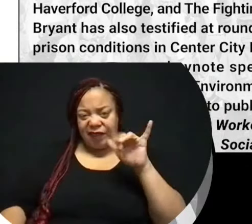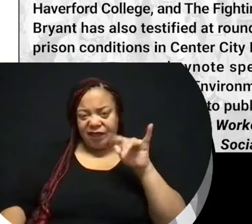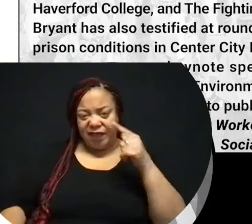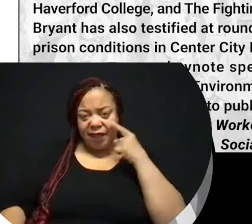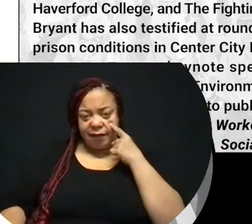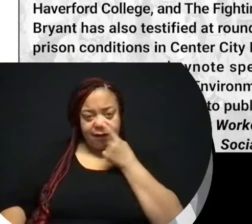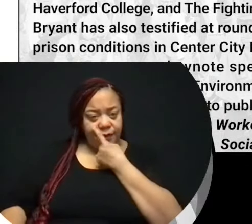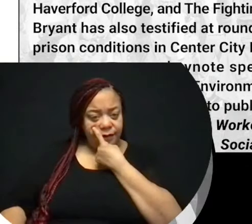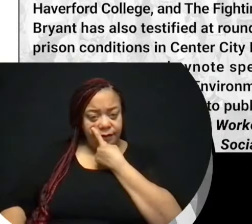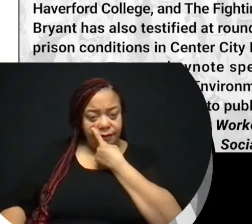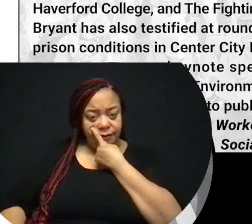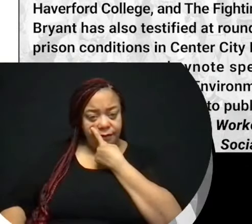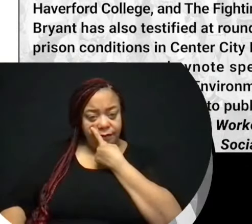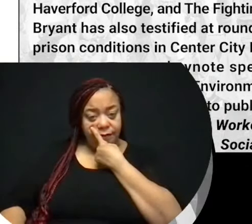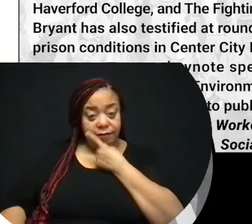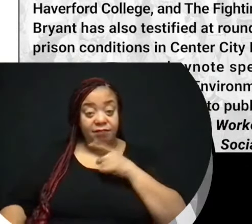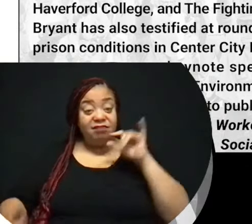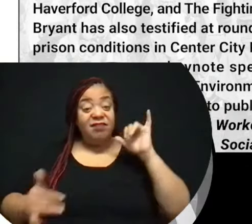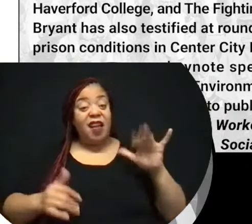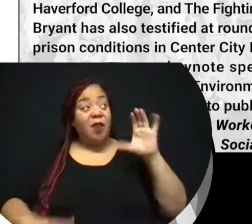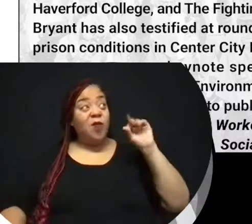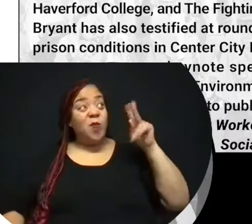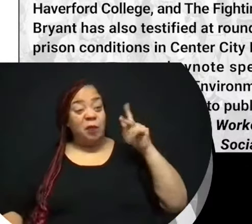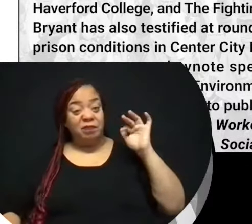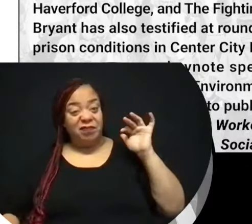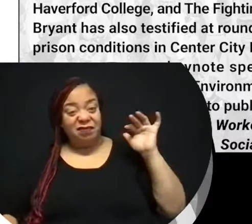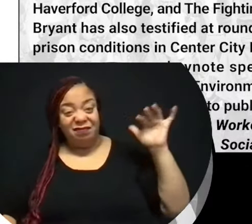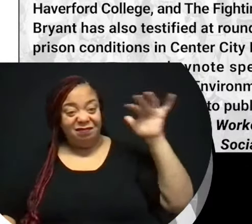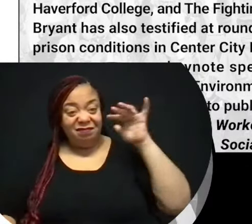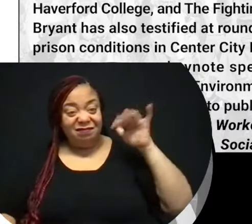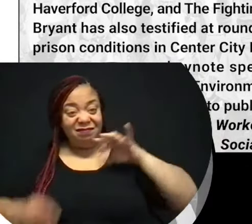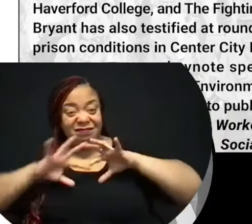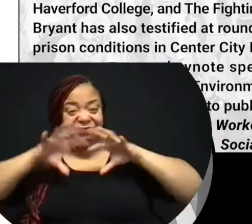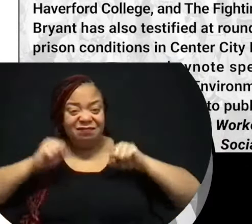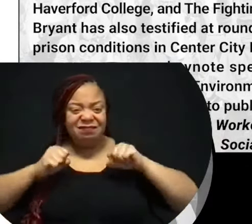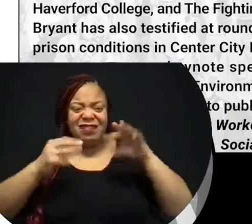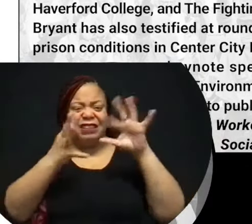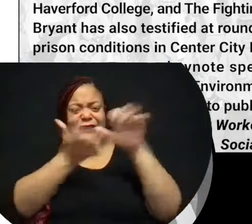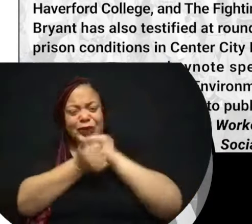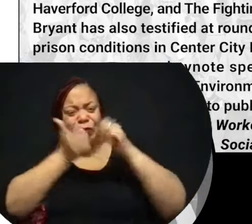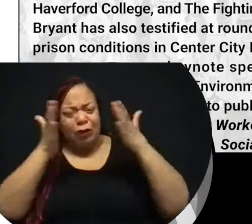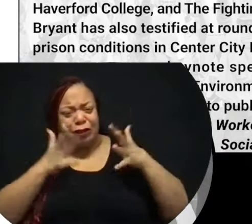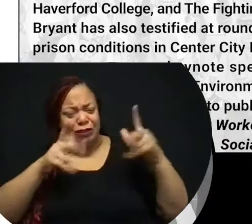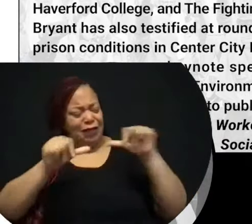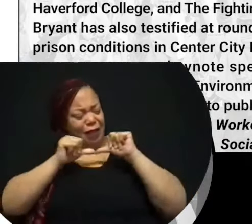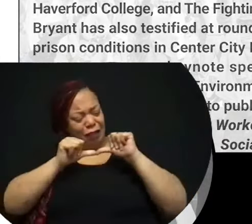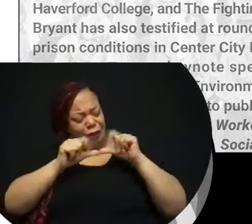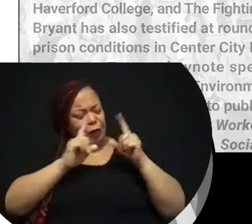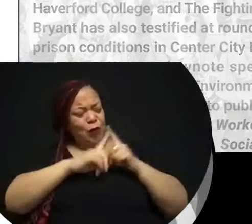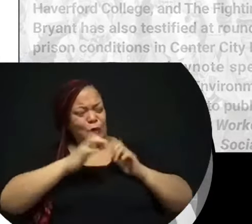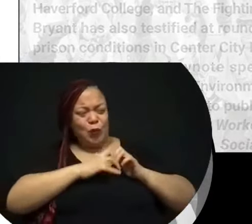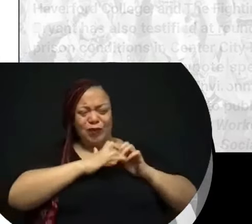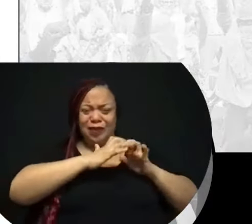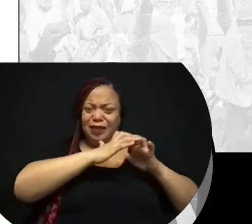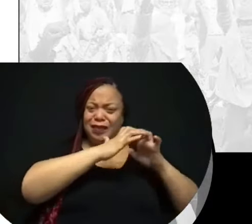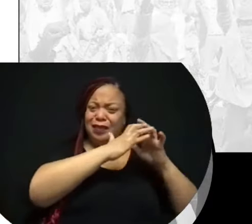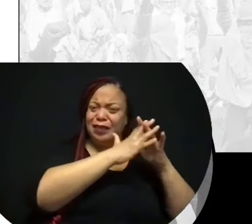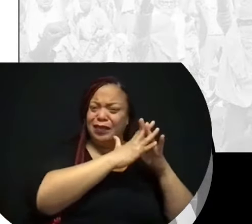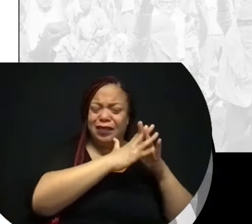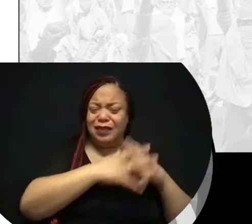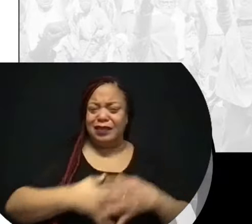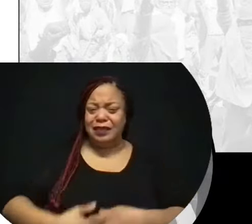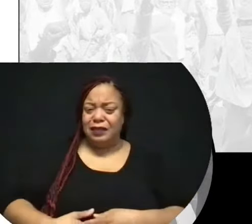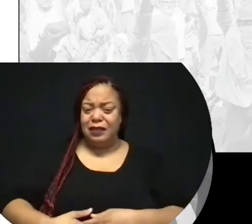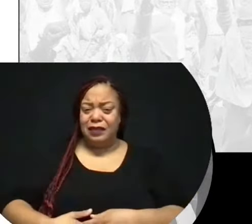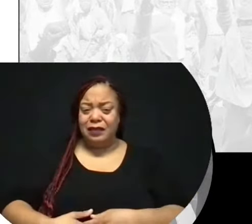constructing these prisons on toxic, polluted, uninhabitable lands.